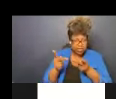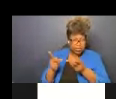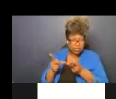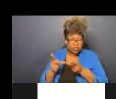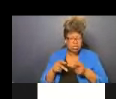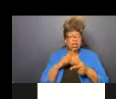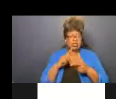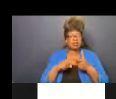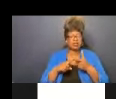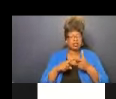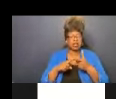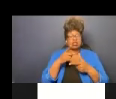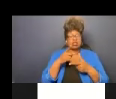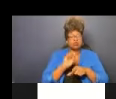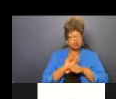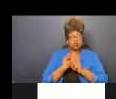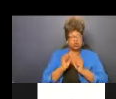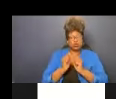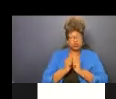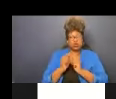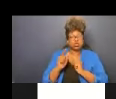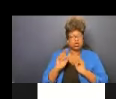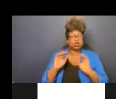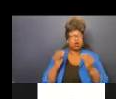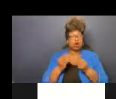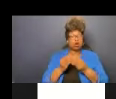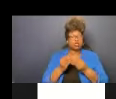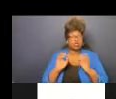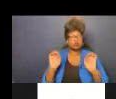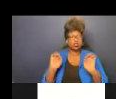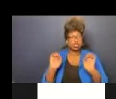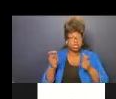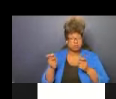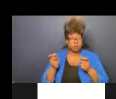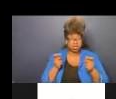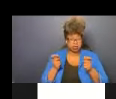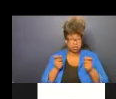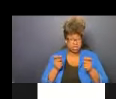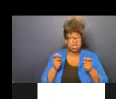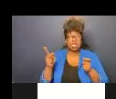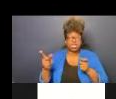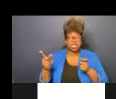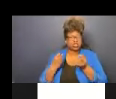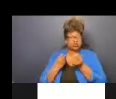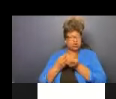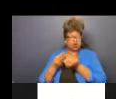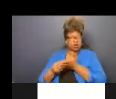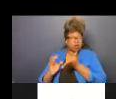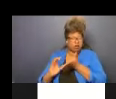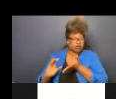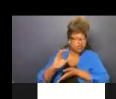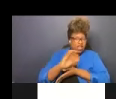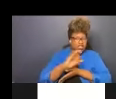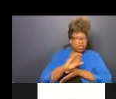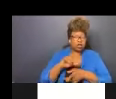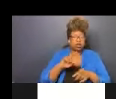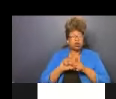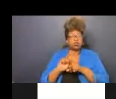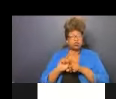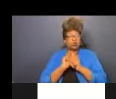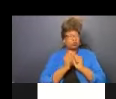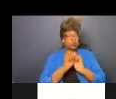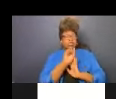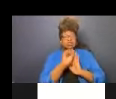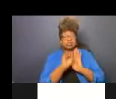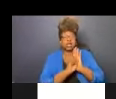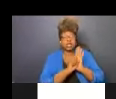coordination would be working with the Office of Emergency Management to support the funding of these projects and to also work with the state to create guidelines for